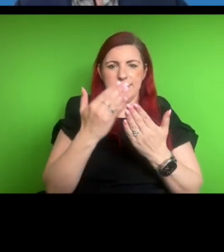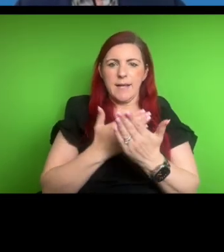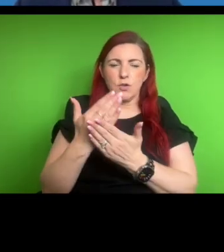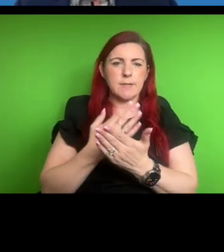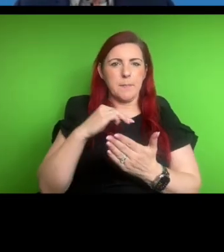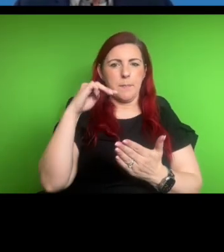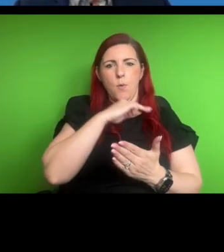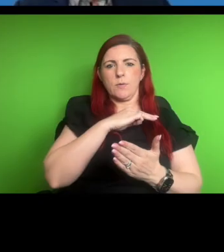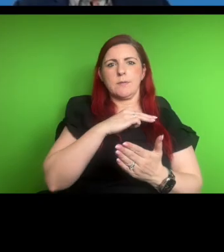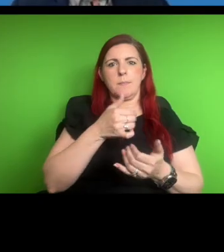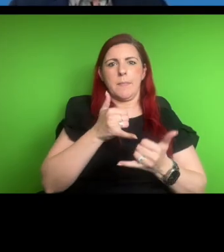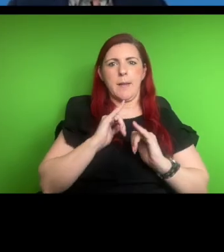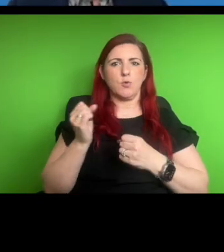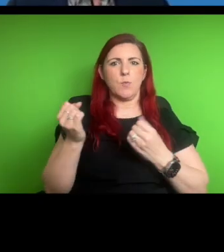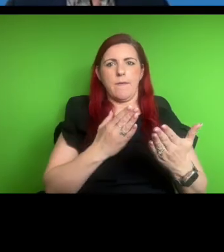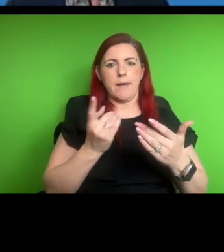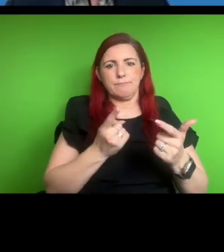to